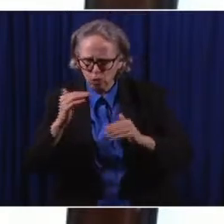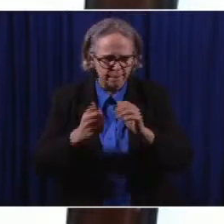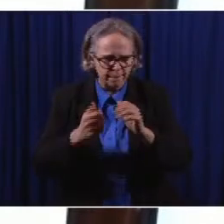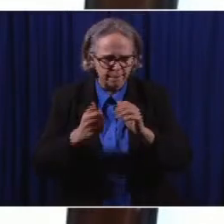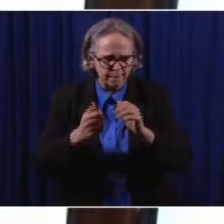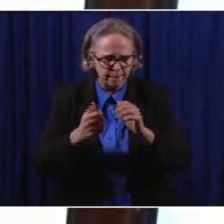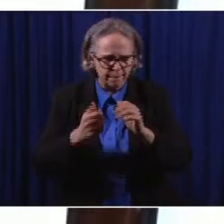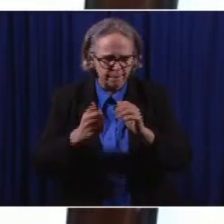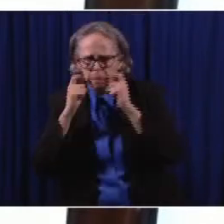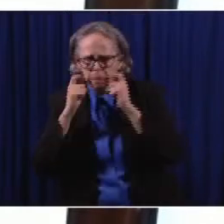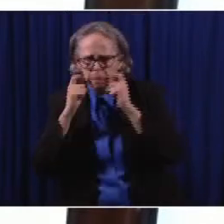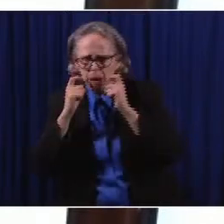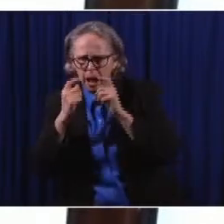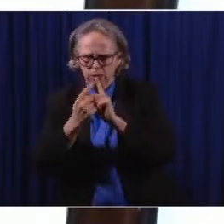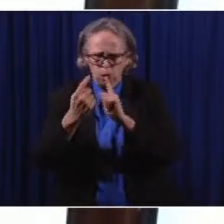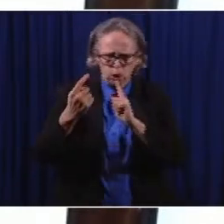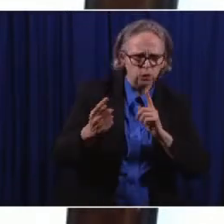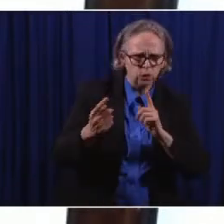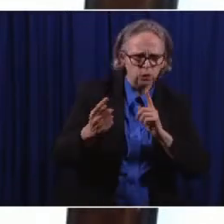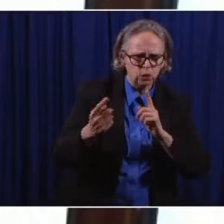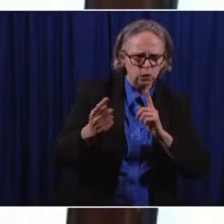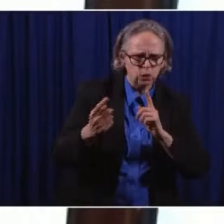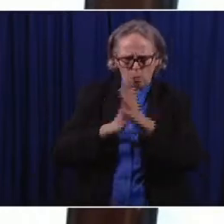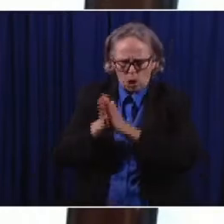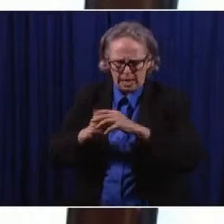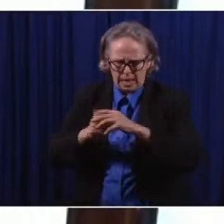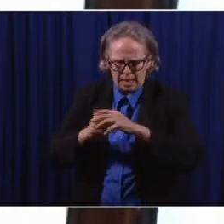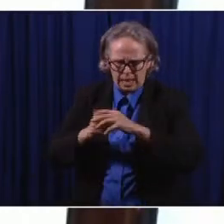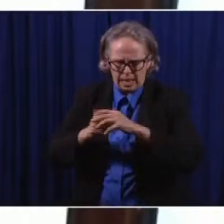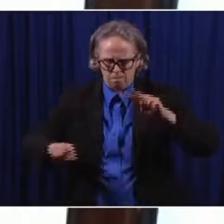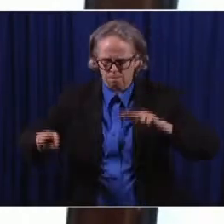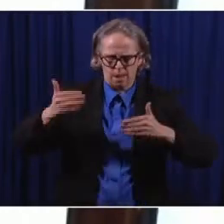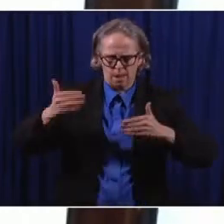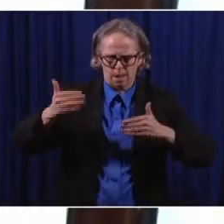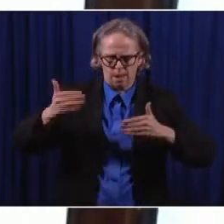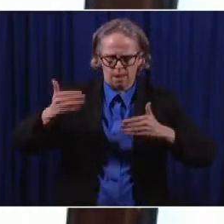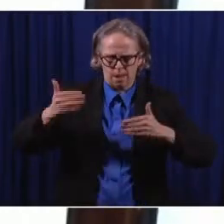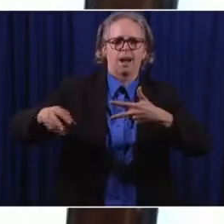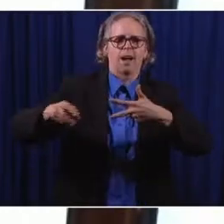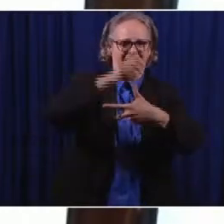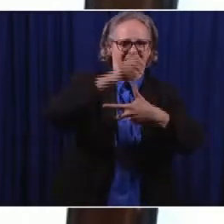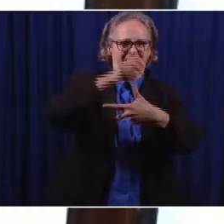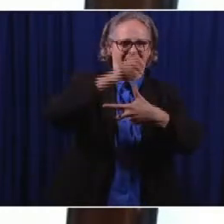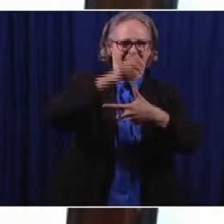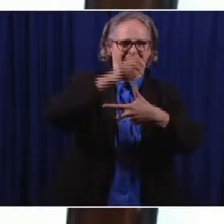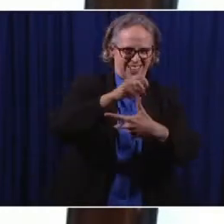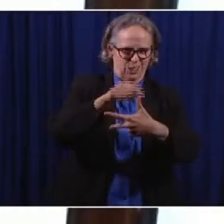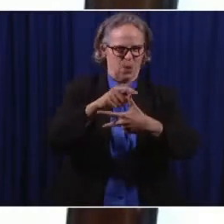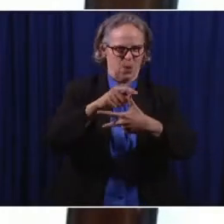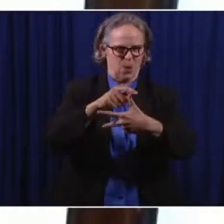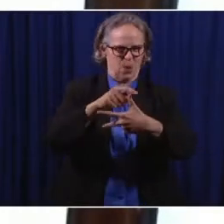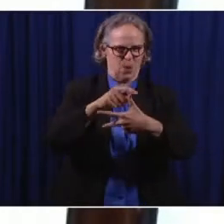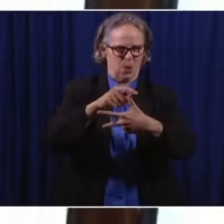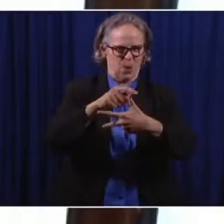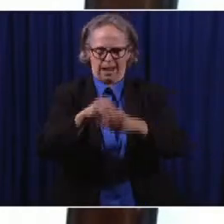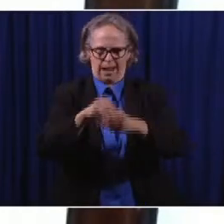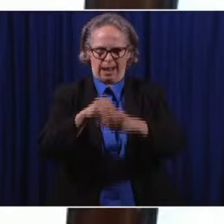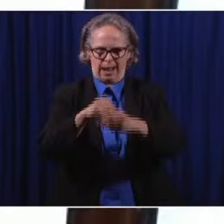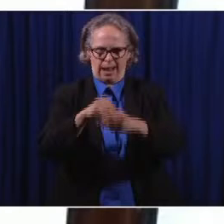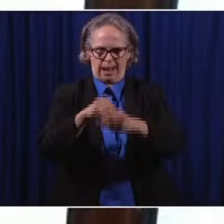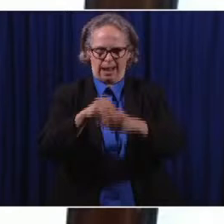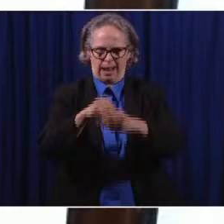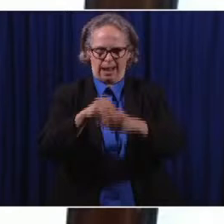hygiene pieces were all being followed. And then what we did look at, Governor, was we didn't look at every